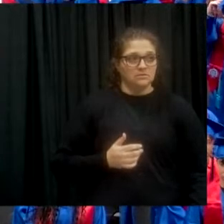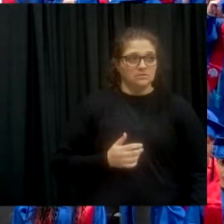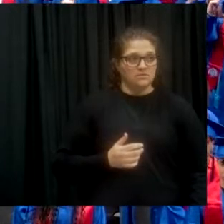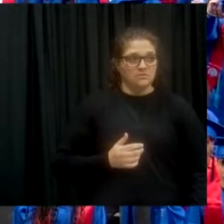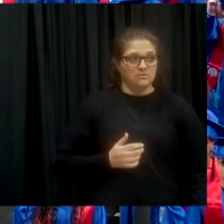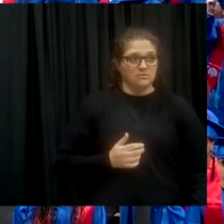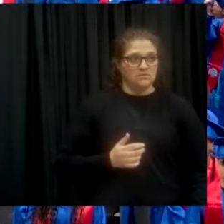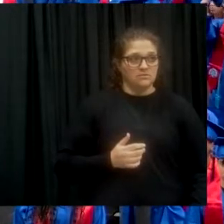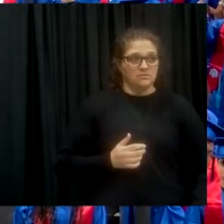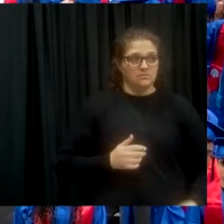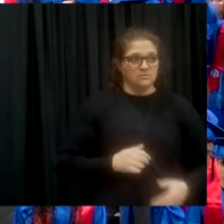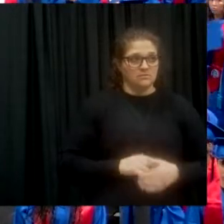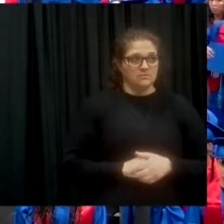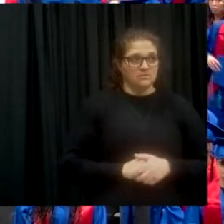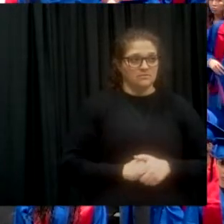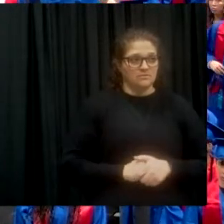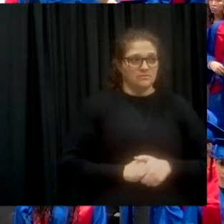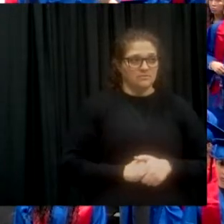retired.